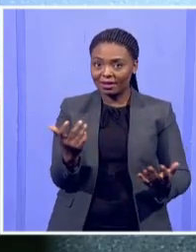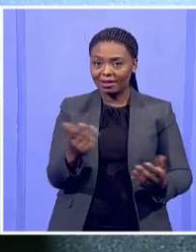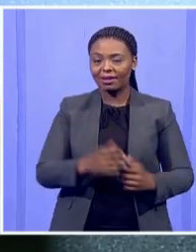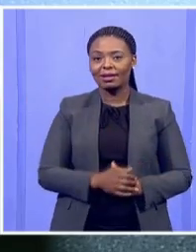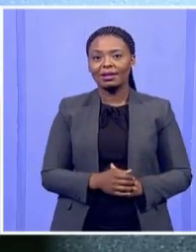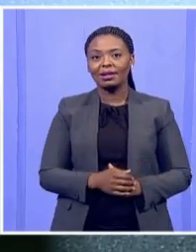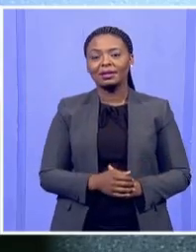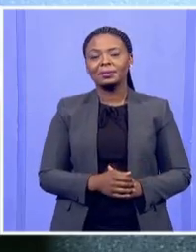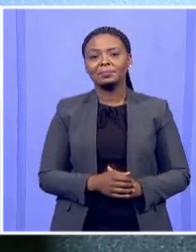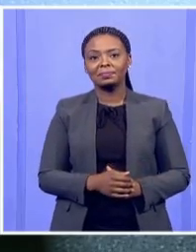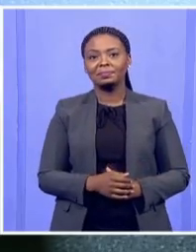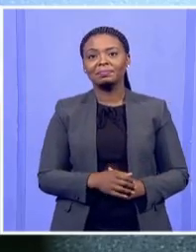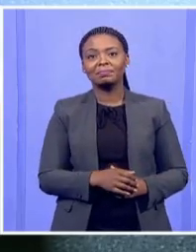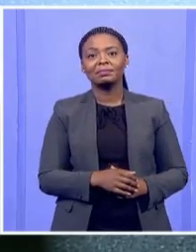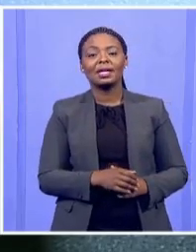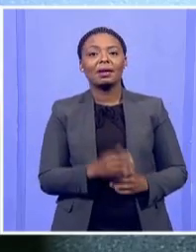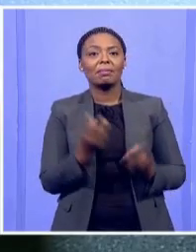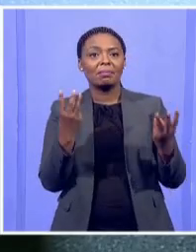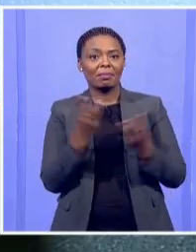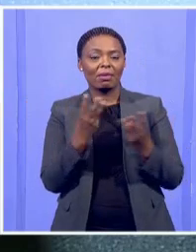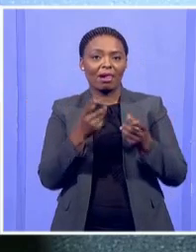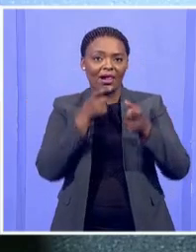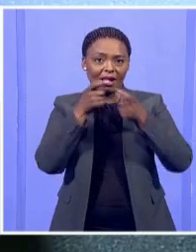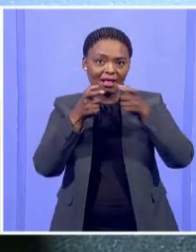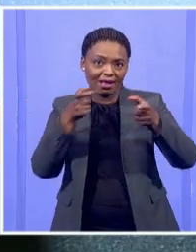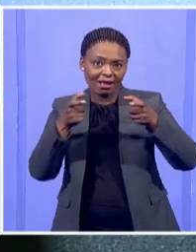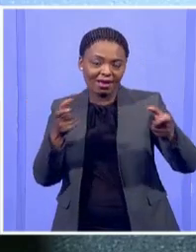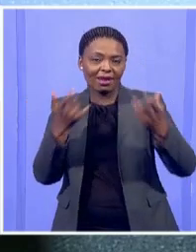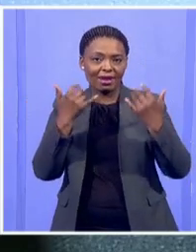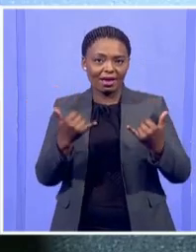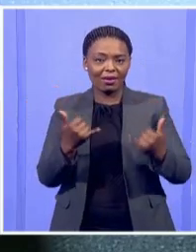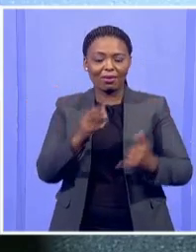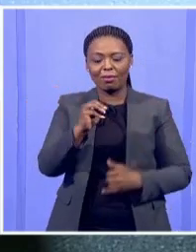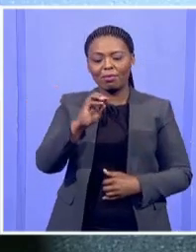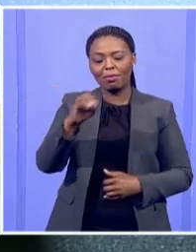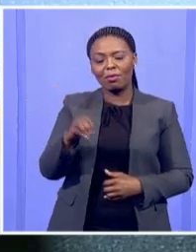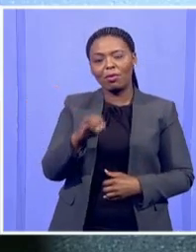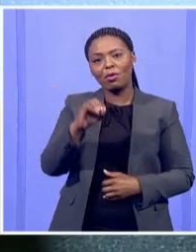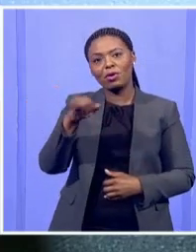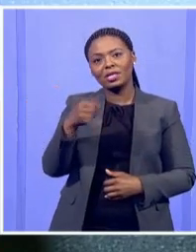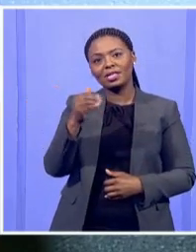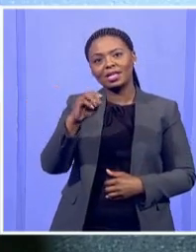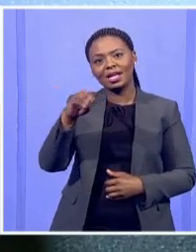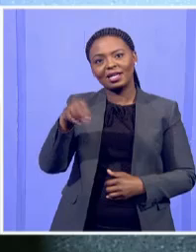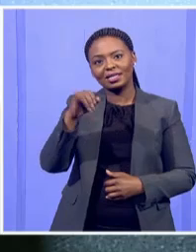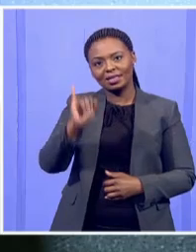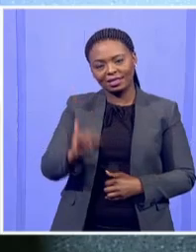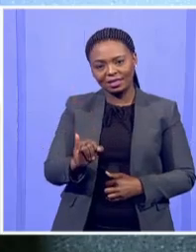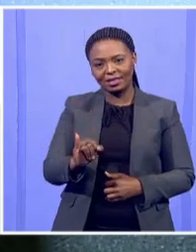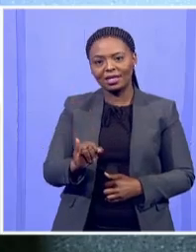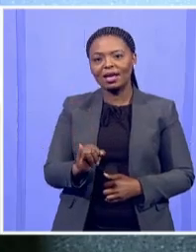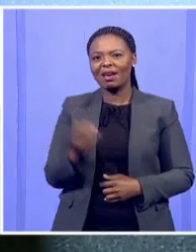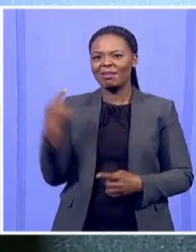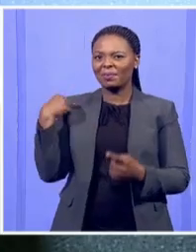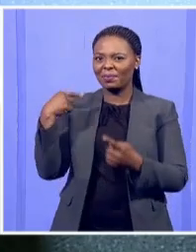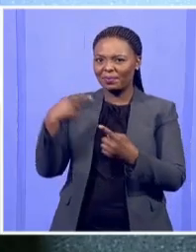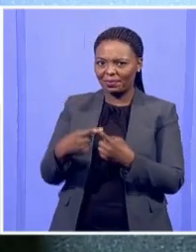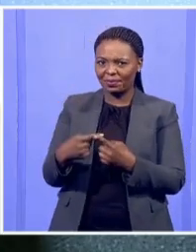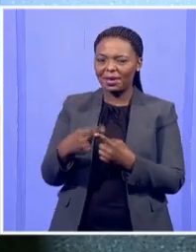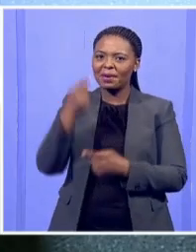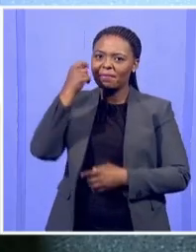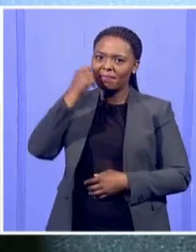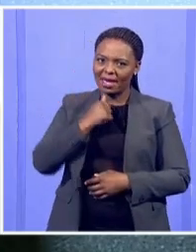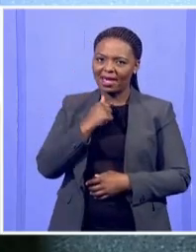saying, specifically members of the Modjadji Royal Council, that for the past 17 years, they've had a male regent. And despite